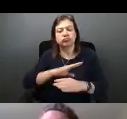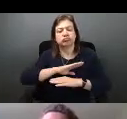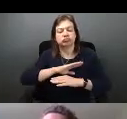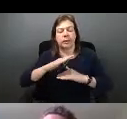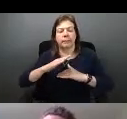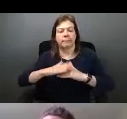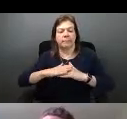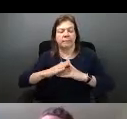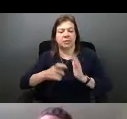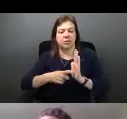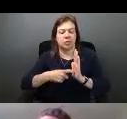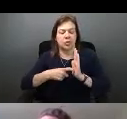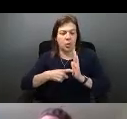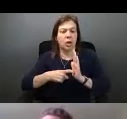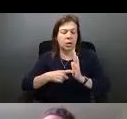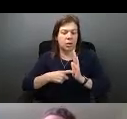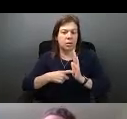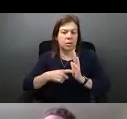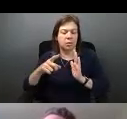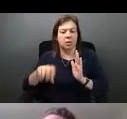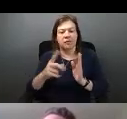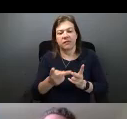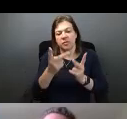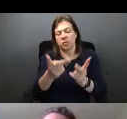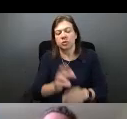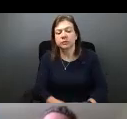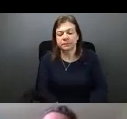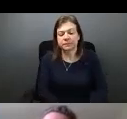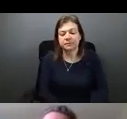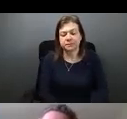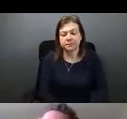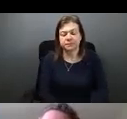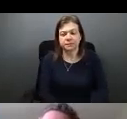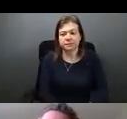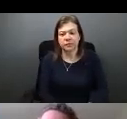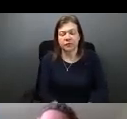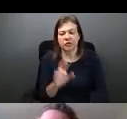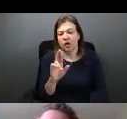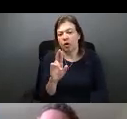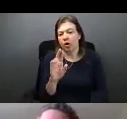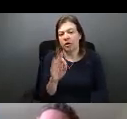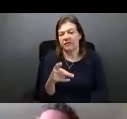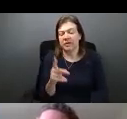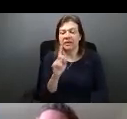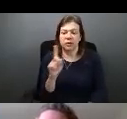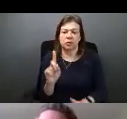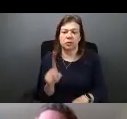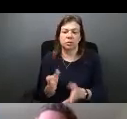minimum requirement of the proposal that you're or the RFP that you're responding